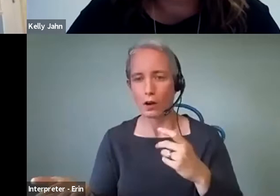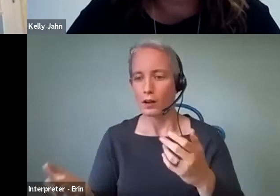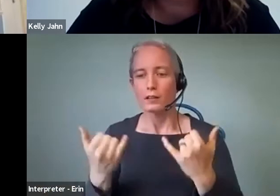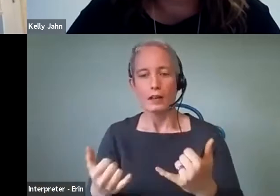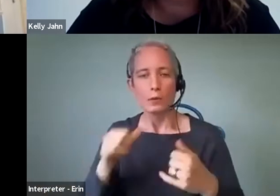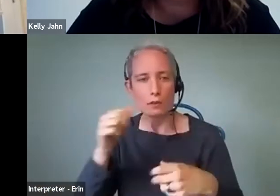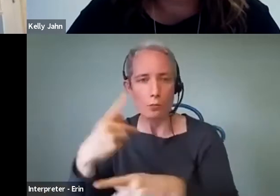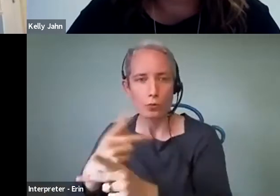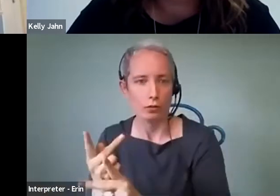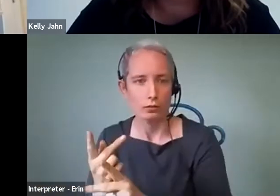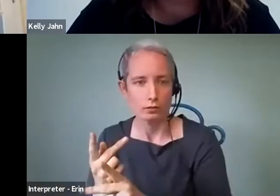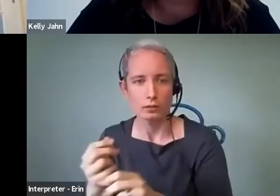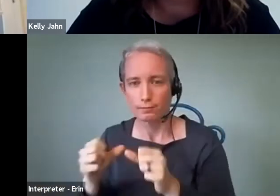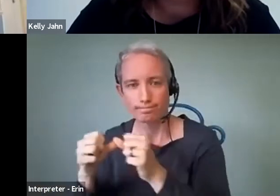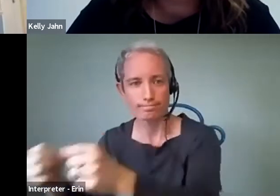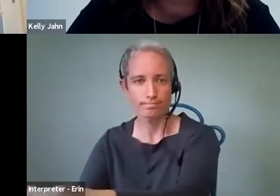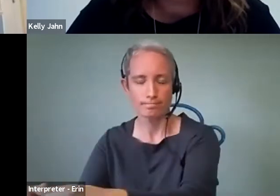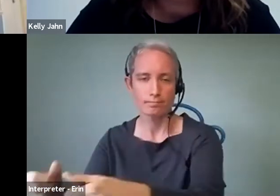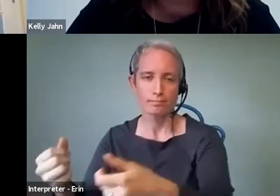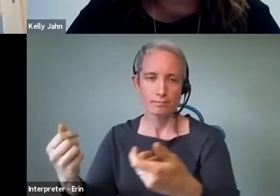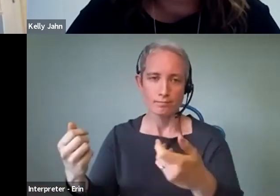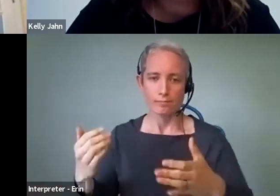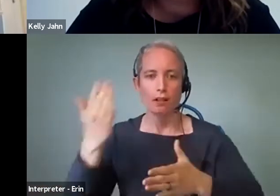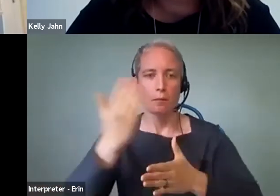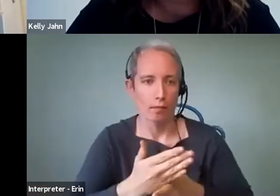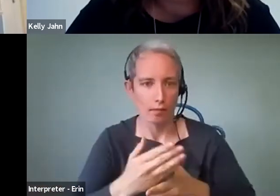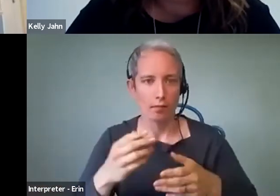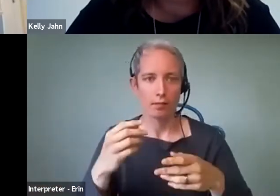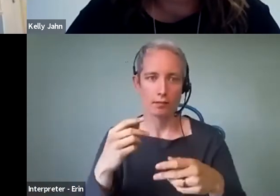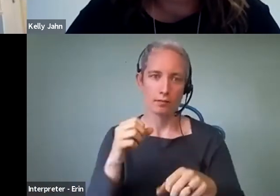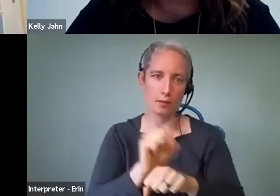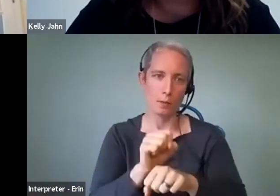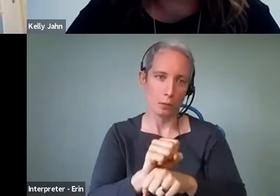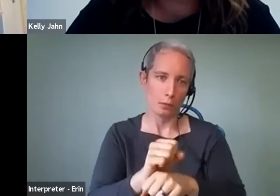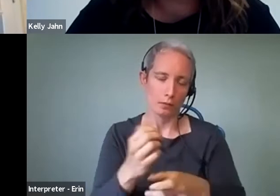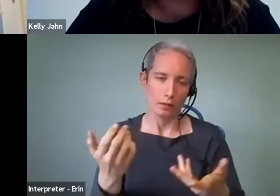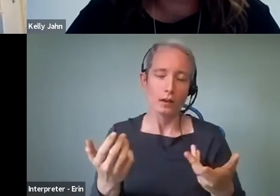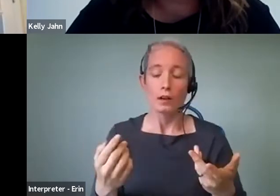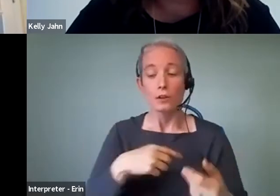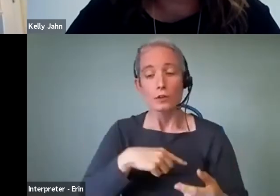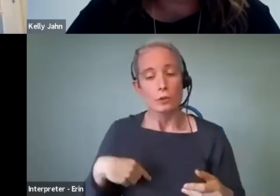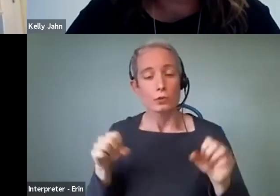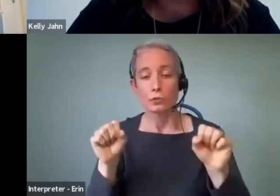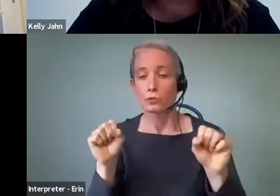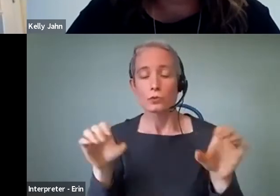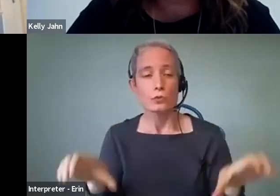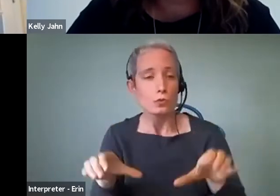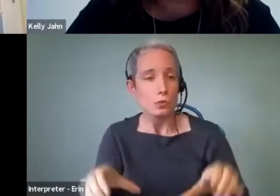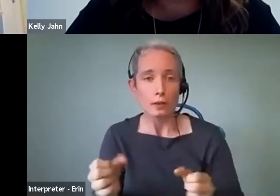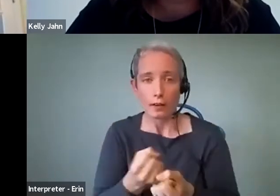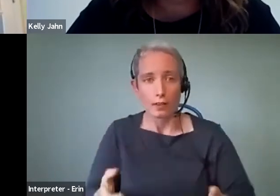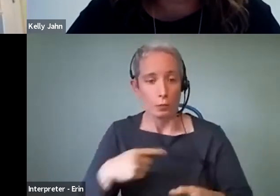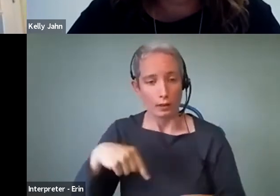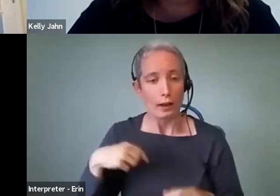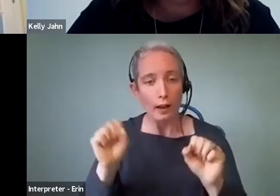an employment standpoint. So yeah, we're doing what we can and listening to our tenants and the